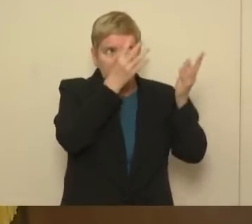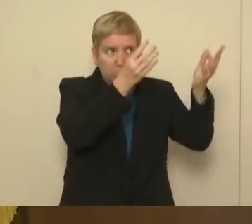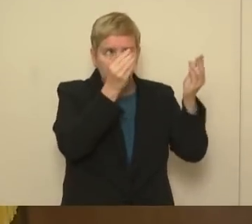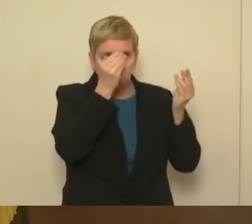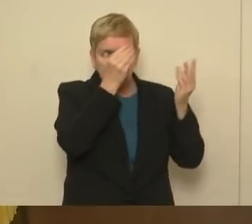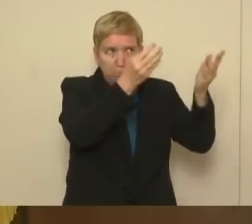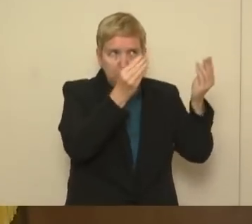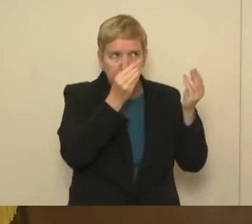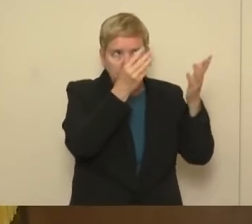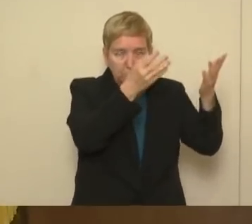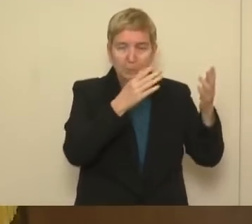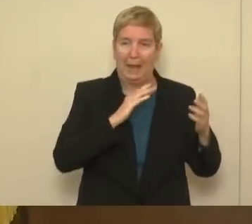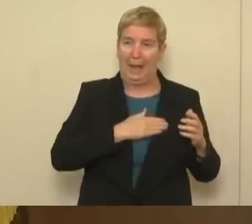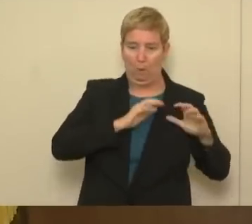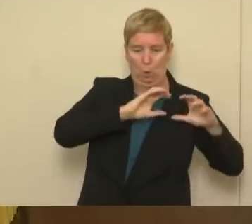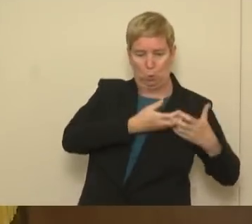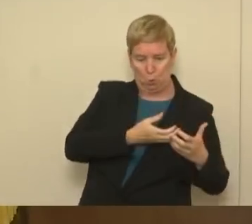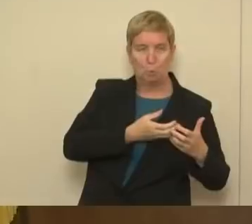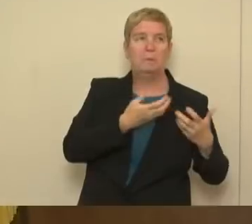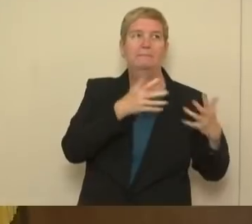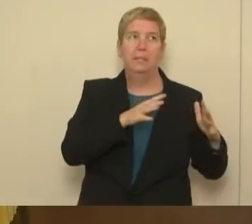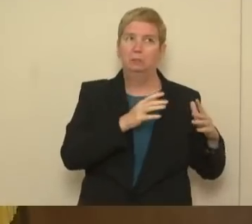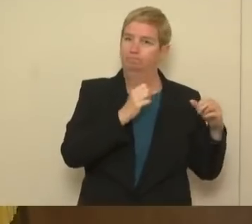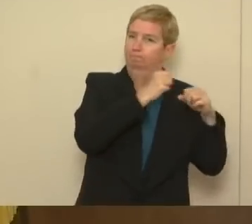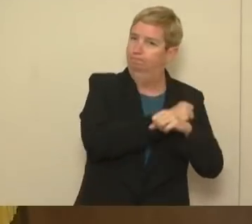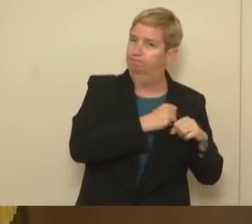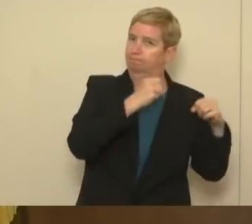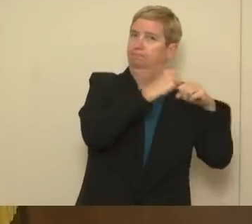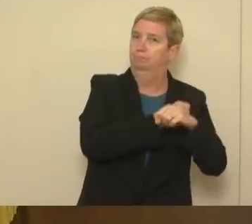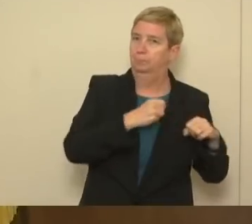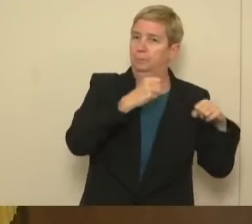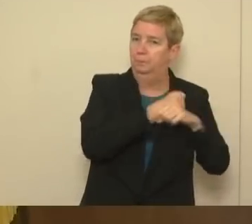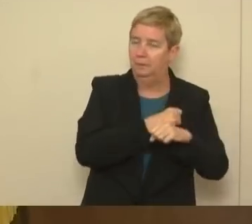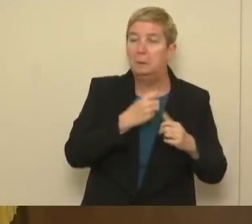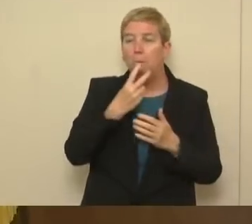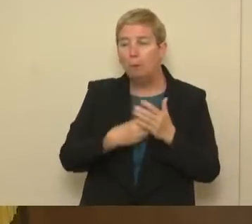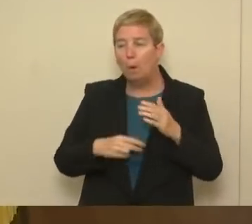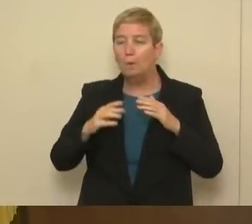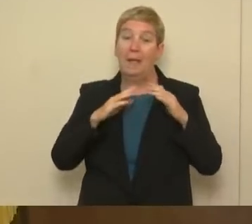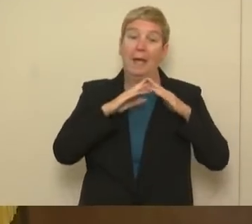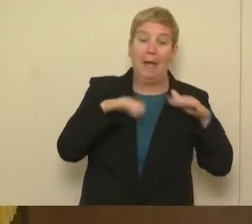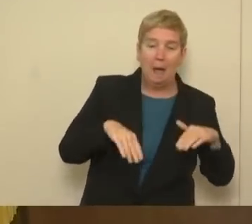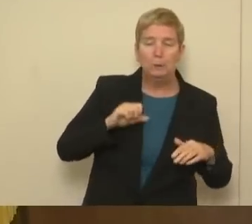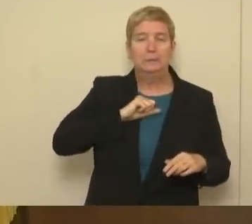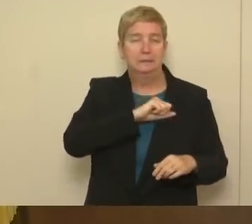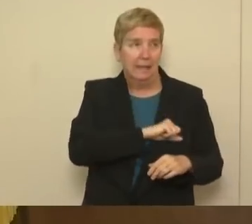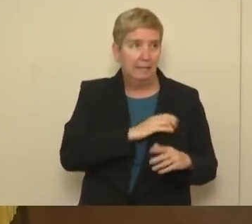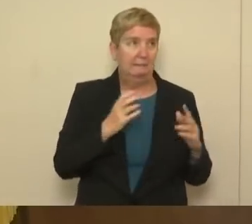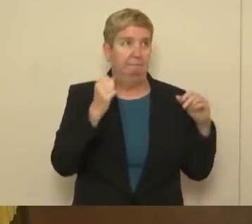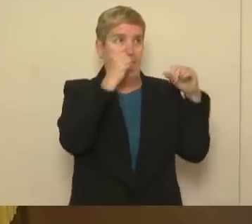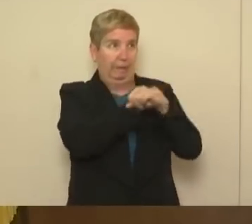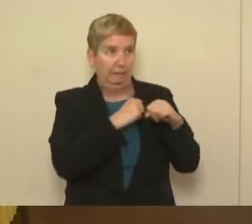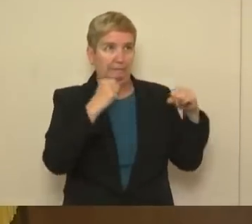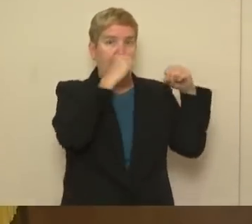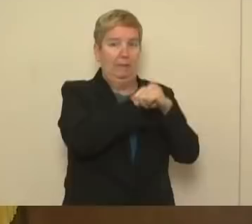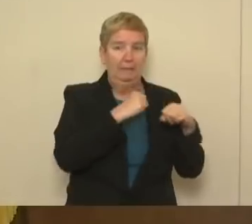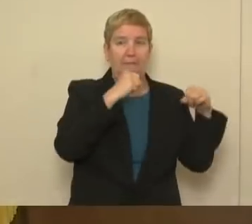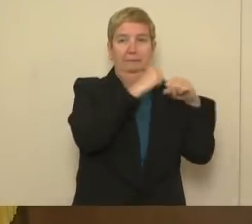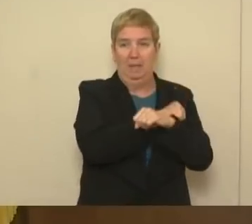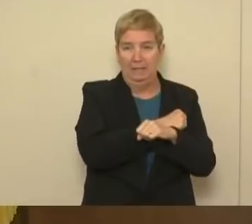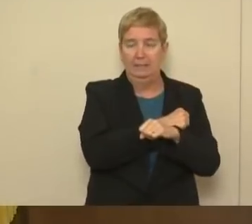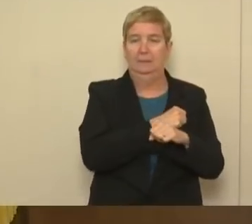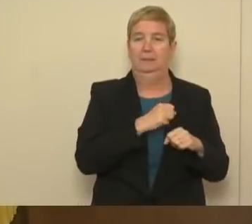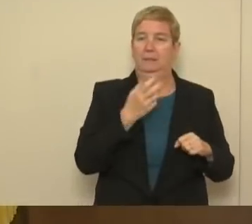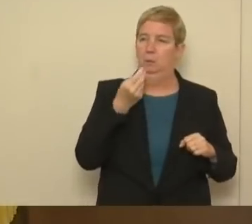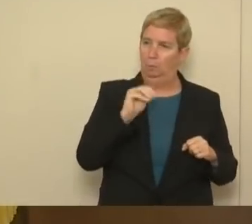hard. And I've been asked to reach out directly to leadership in both the House and the Senate to see if we can't help, to whatever degree